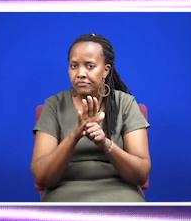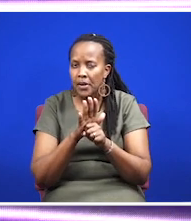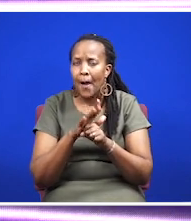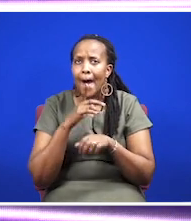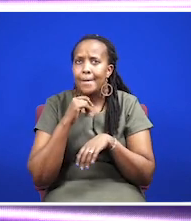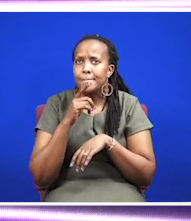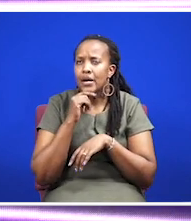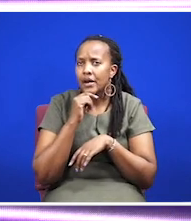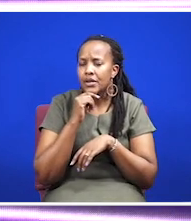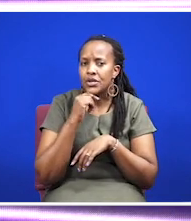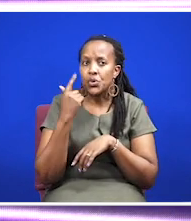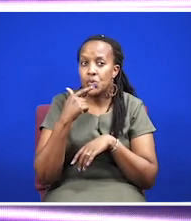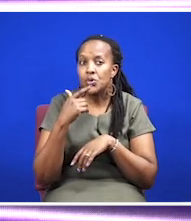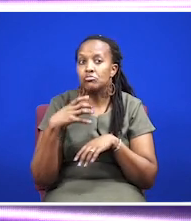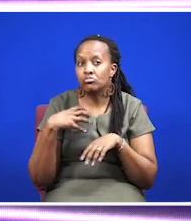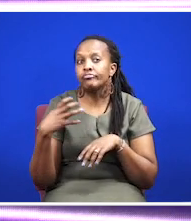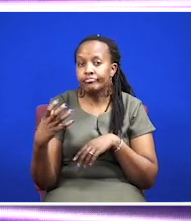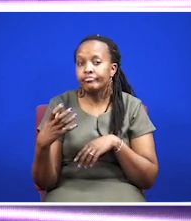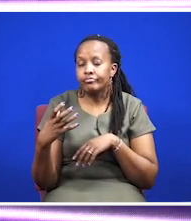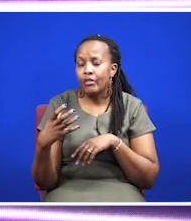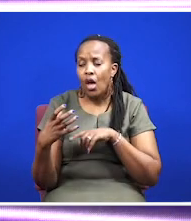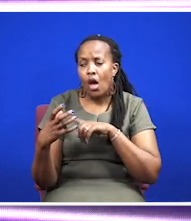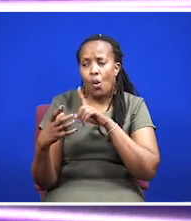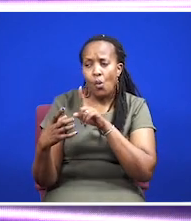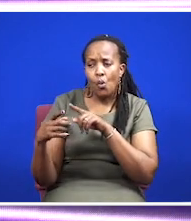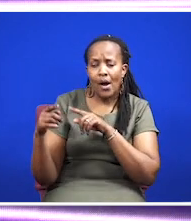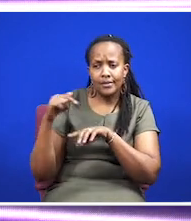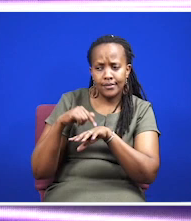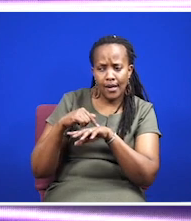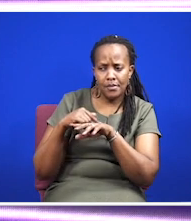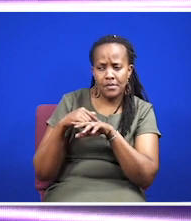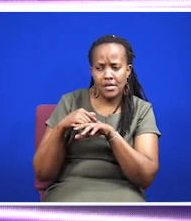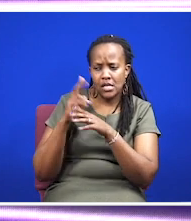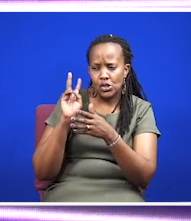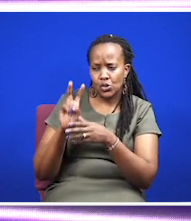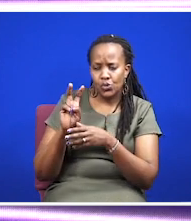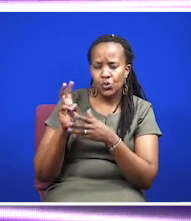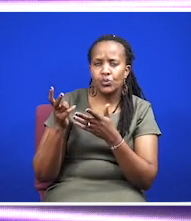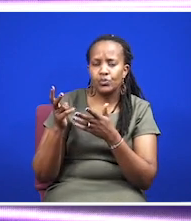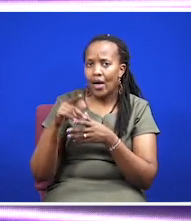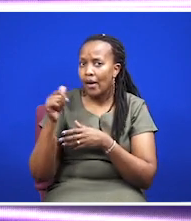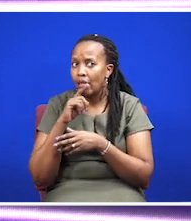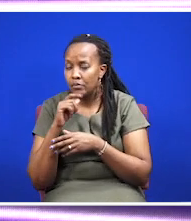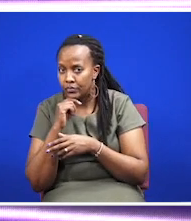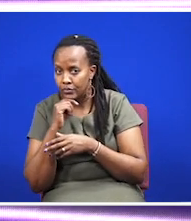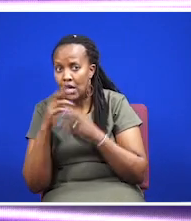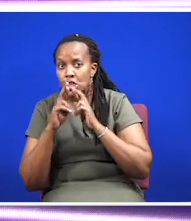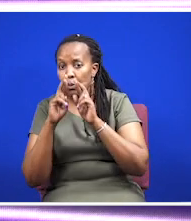of no little means. One time he encountered a newspaper reporter.